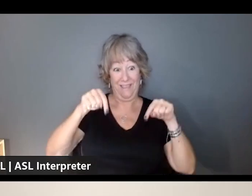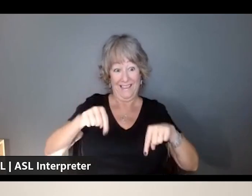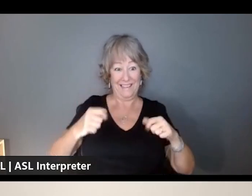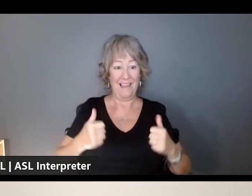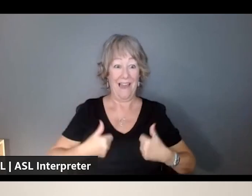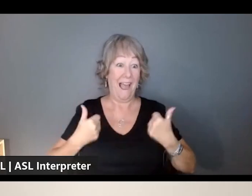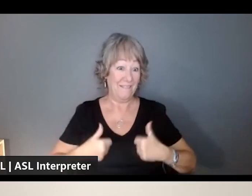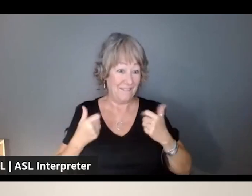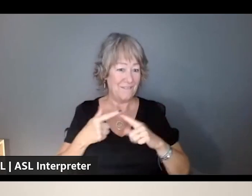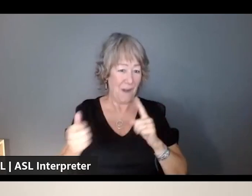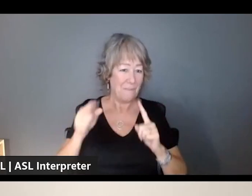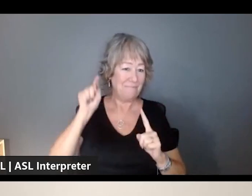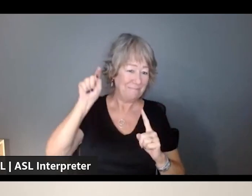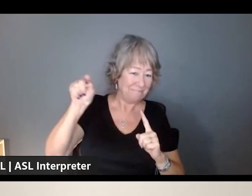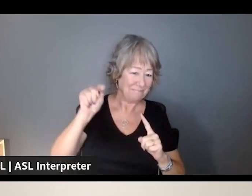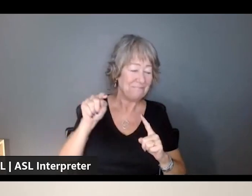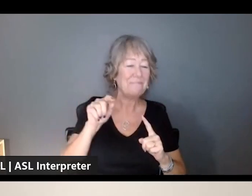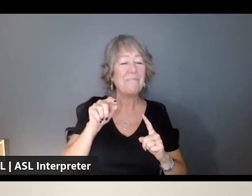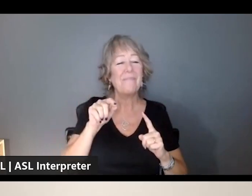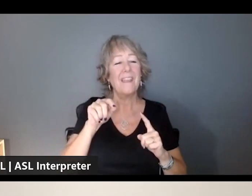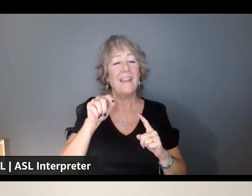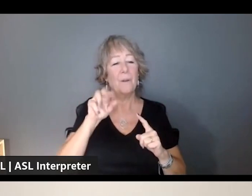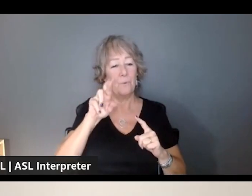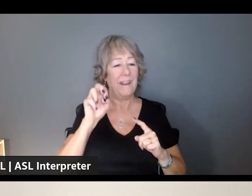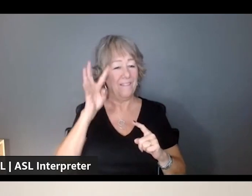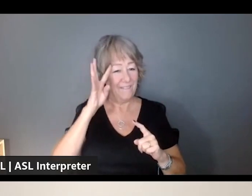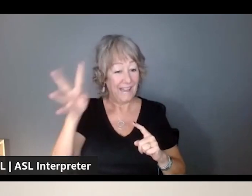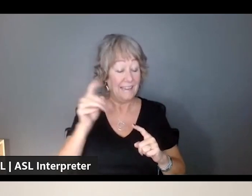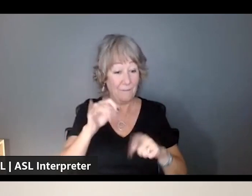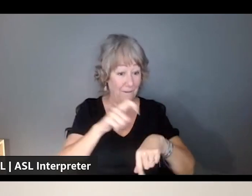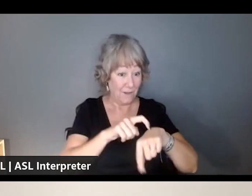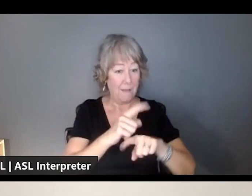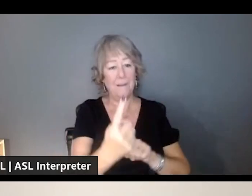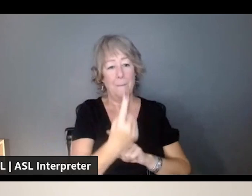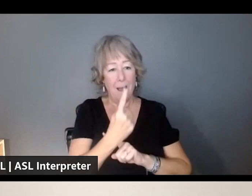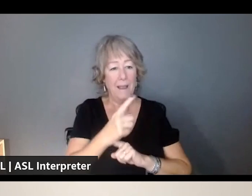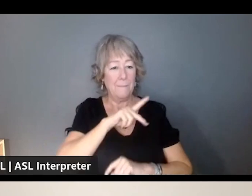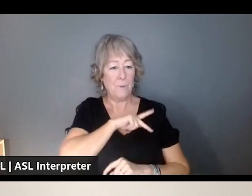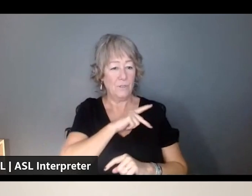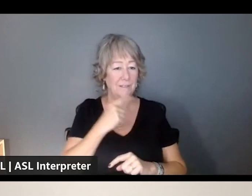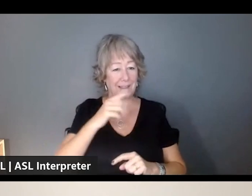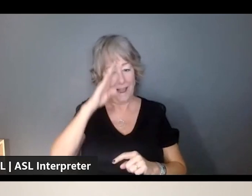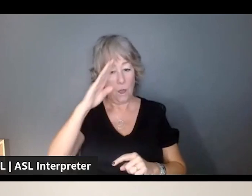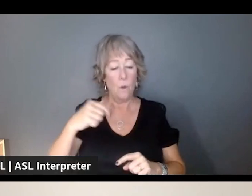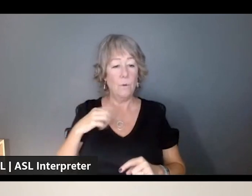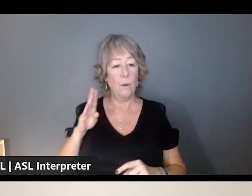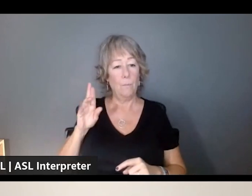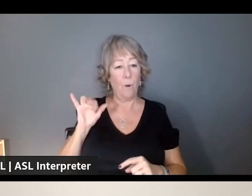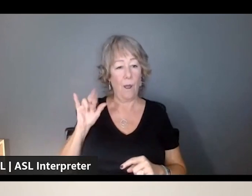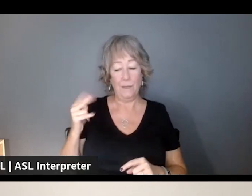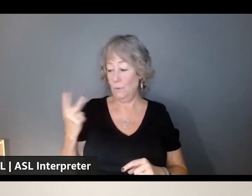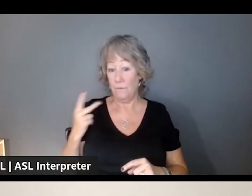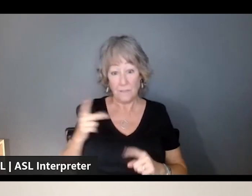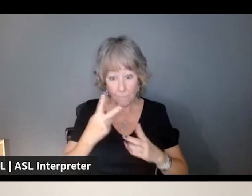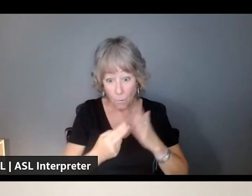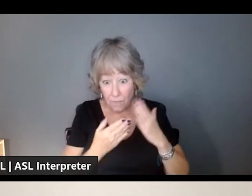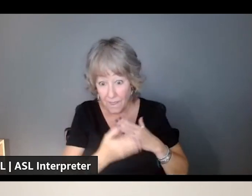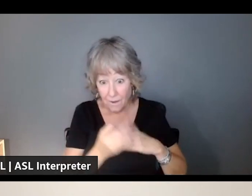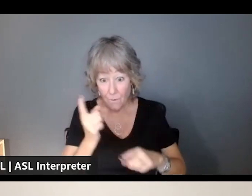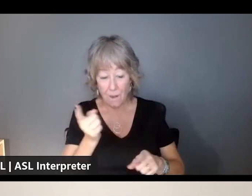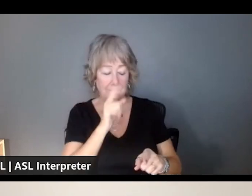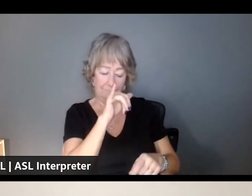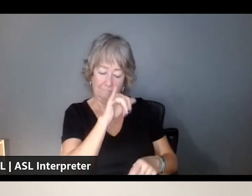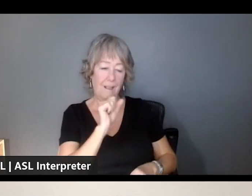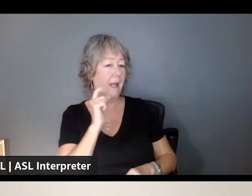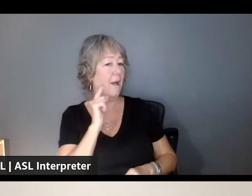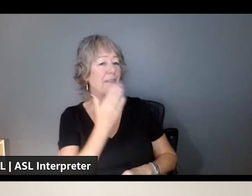maybe you can, if you got some time, come stop by and say hi in person. Brian and I both will be there, I believe, Awesome. right, Brian? Yes, I will be